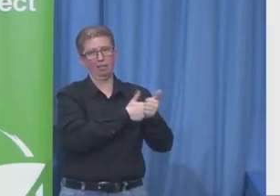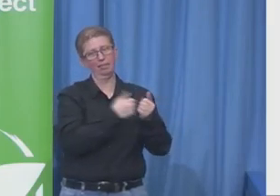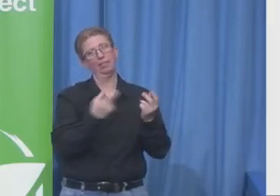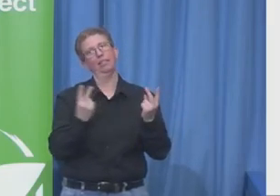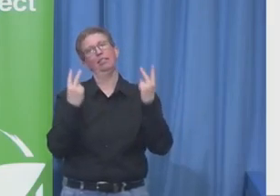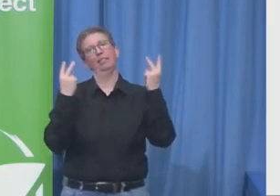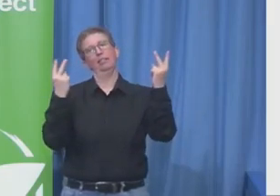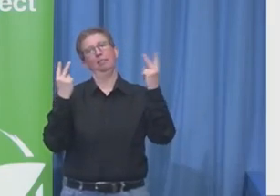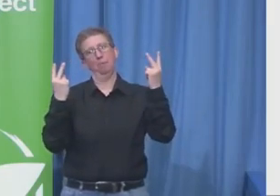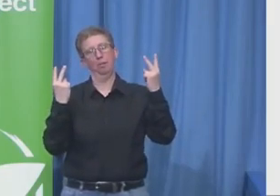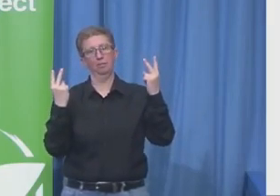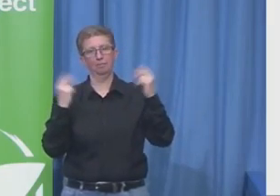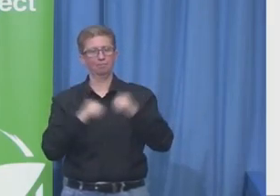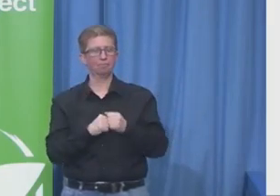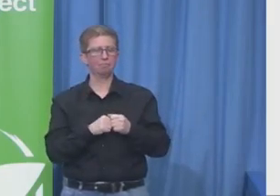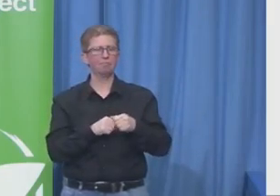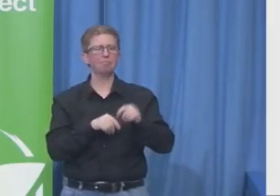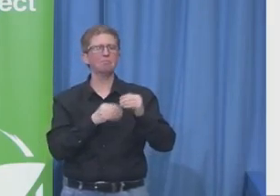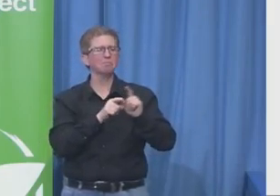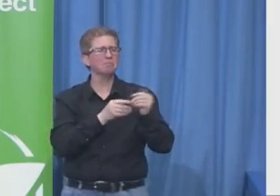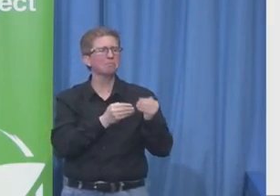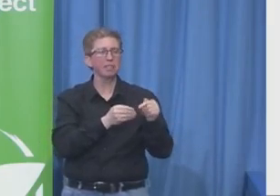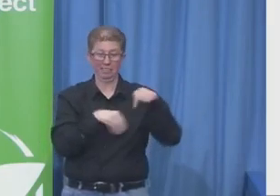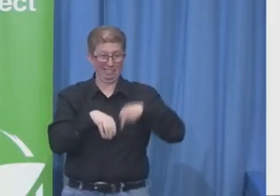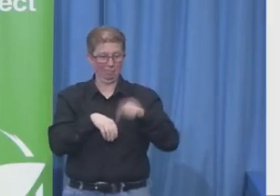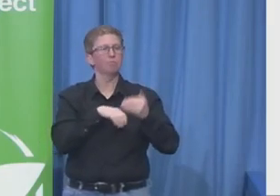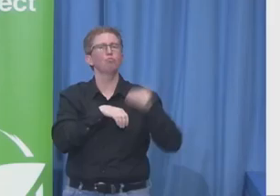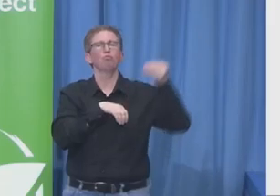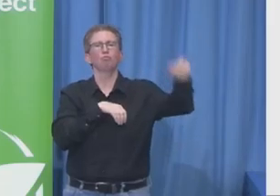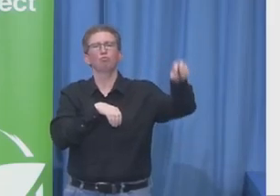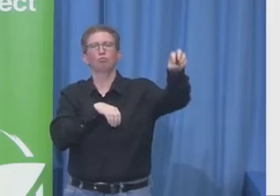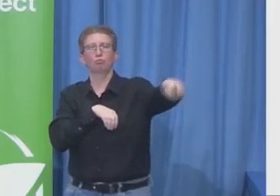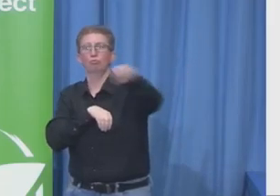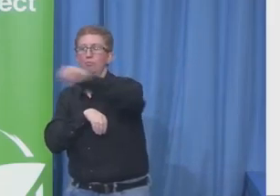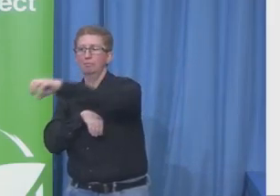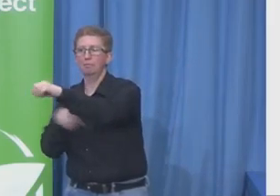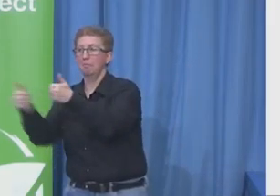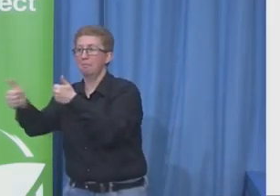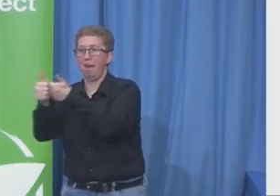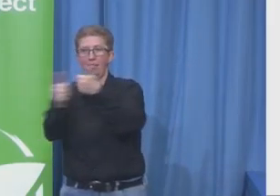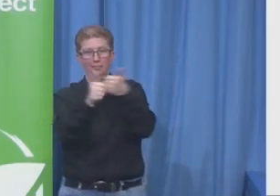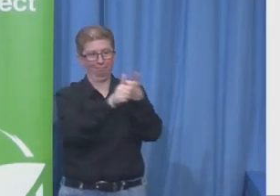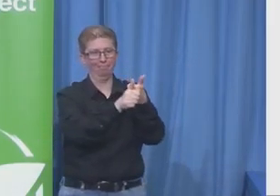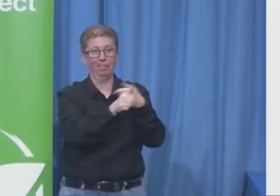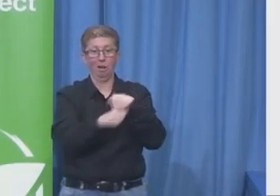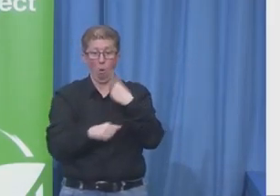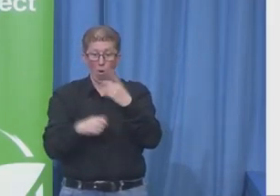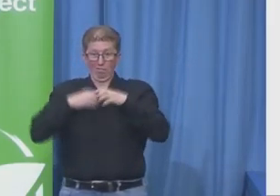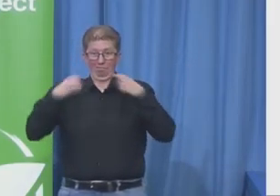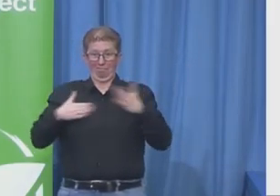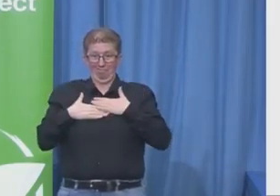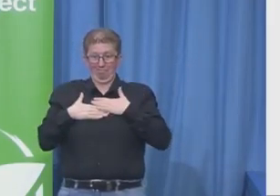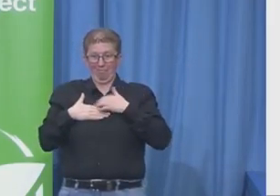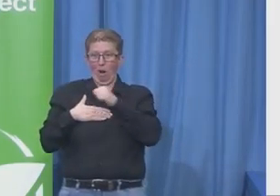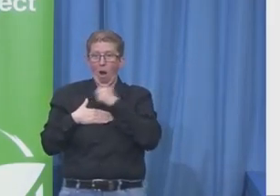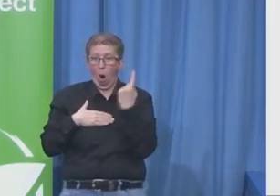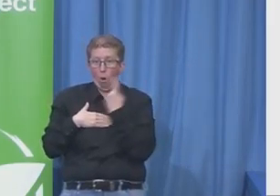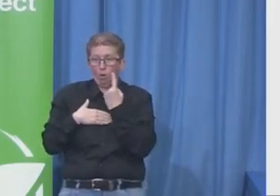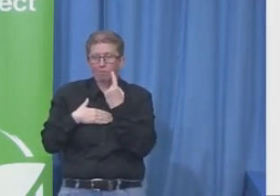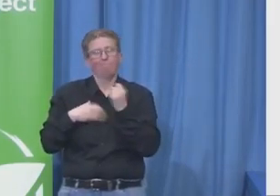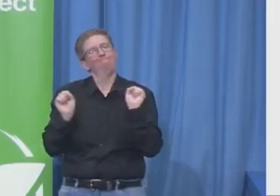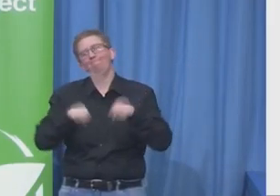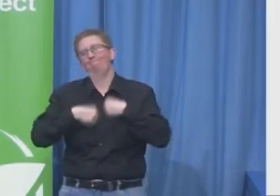we recognize that we can't do it on our own. And so now we have a partnership with all the players that